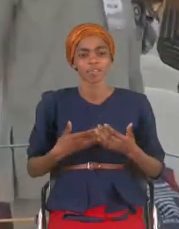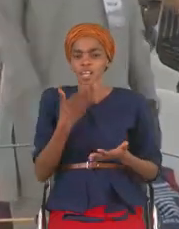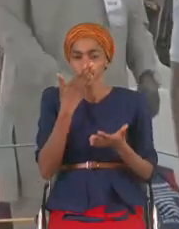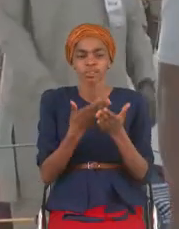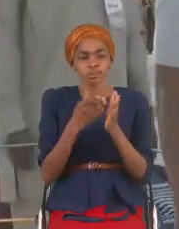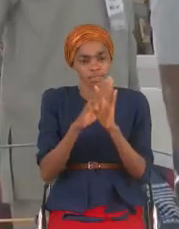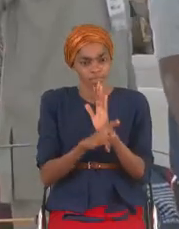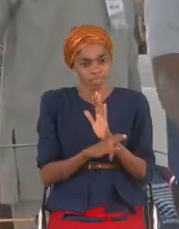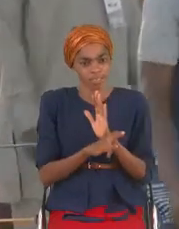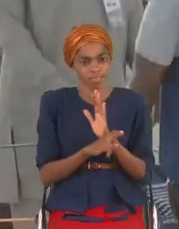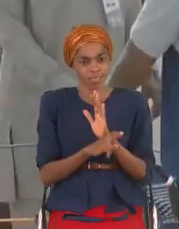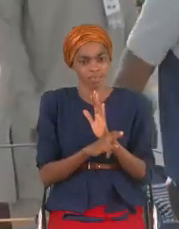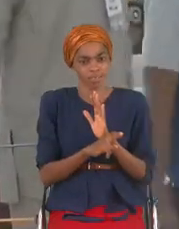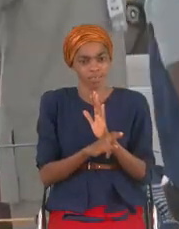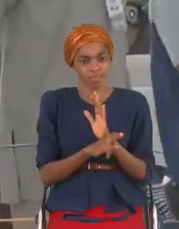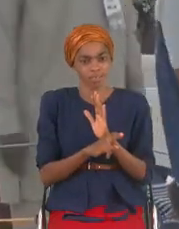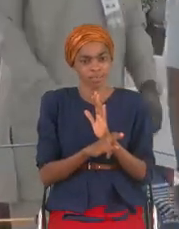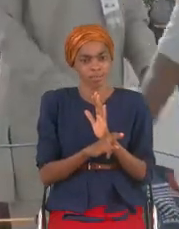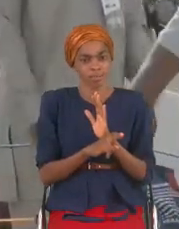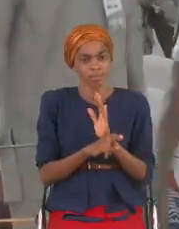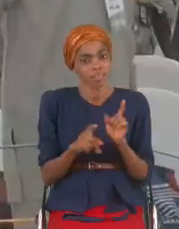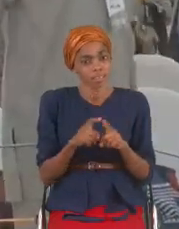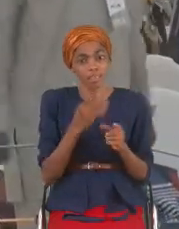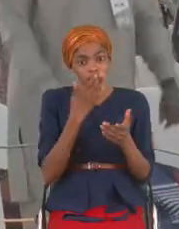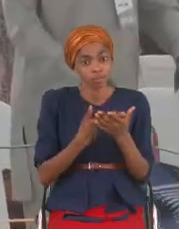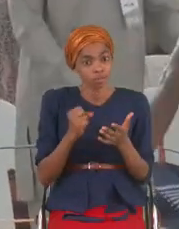goodness, like the Good Samaritan.